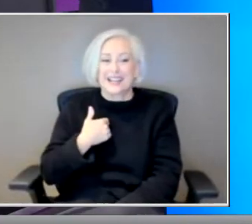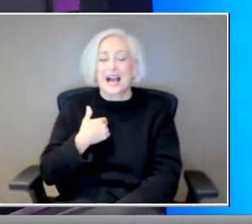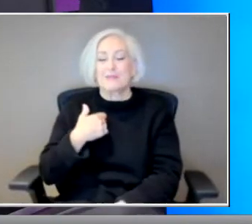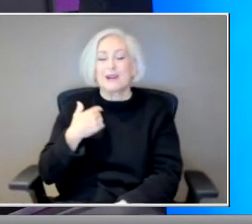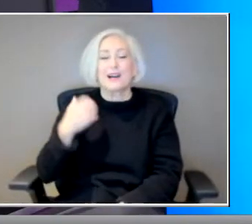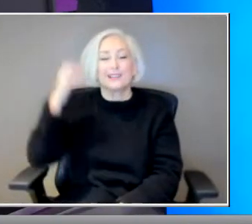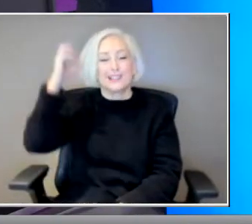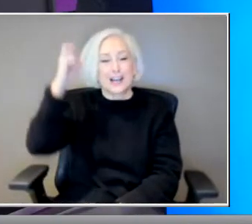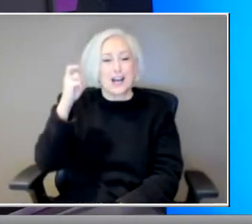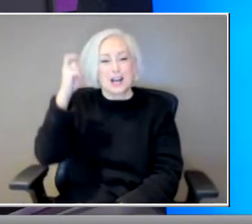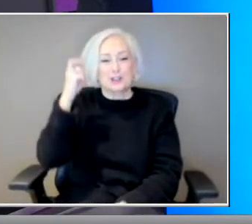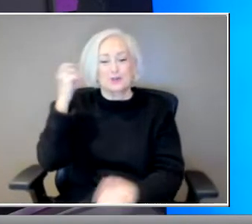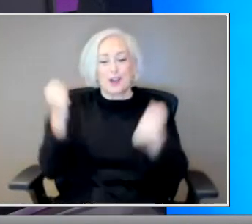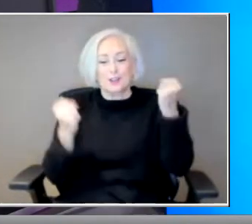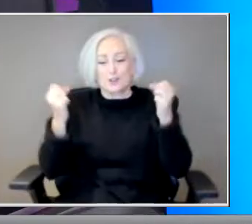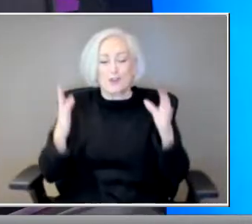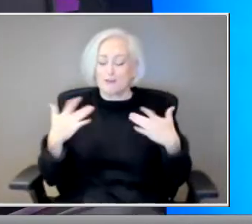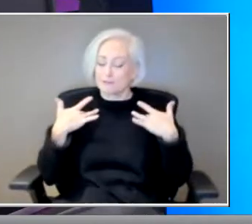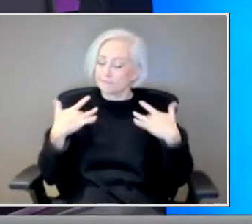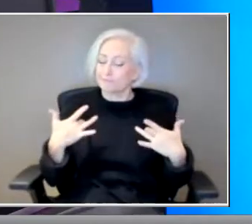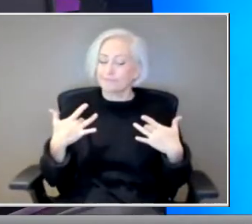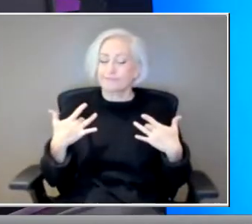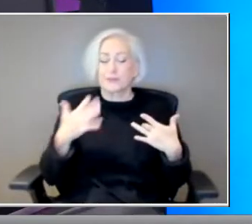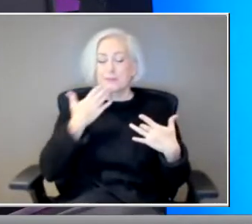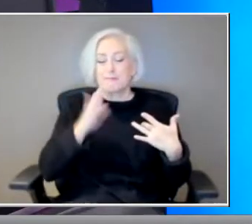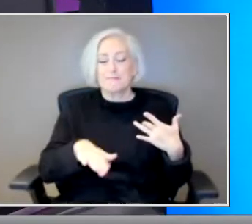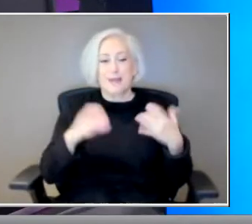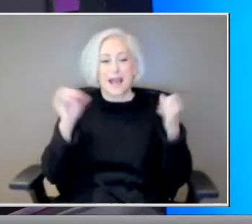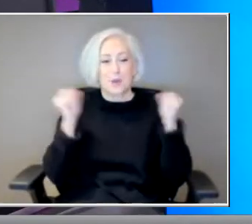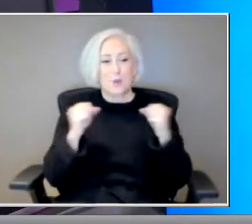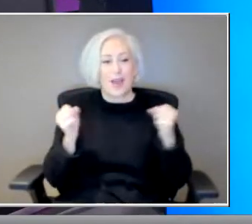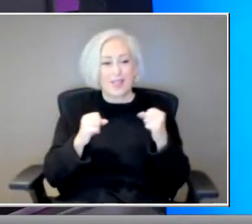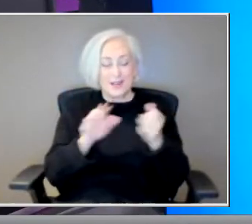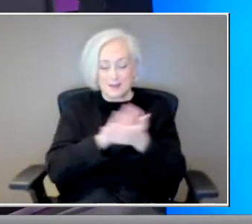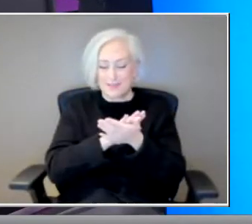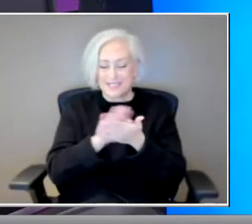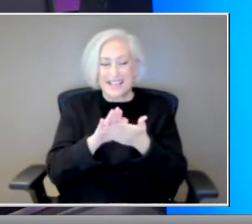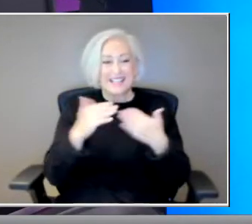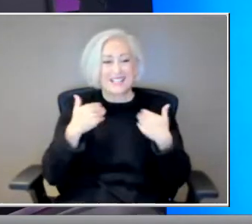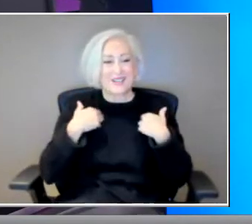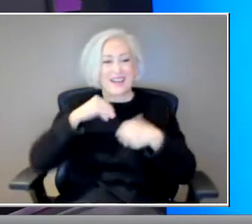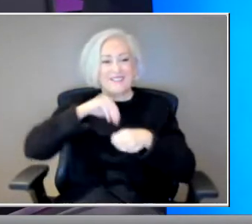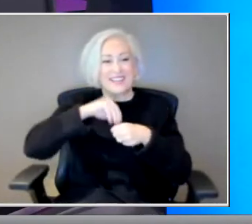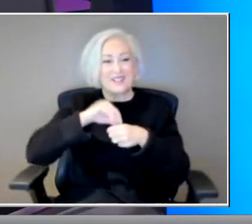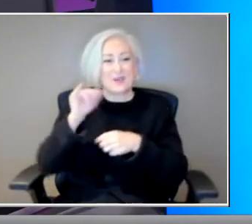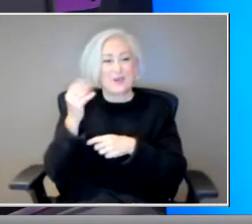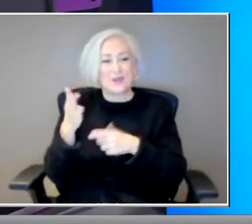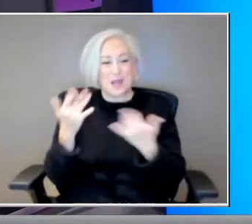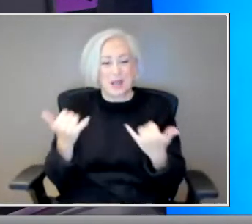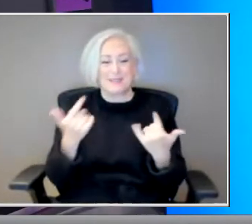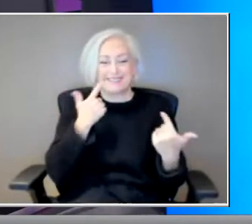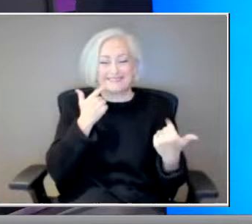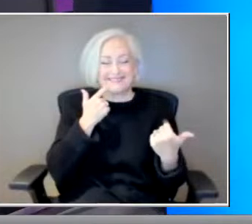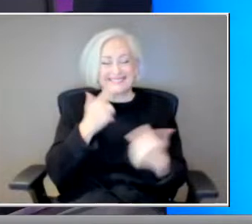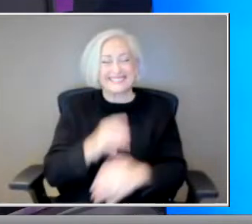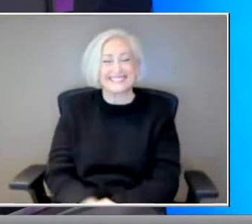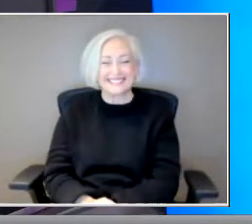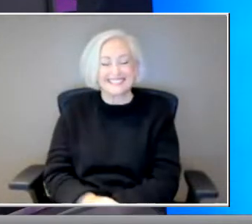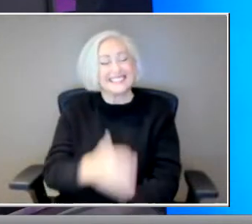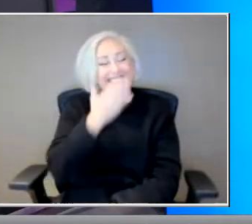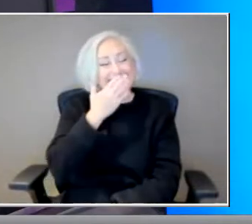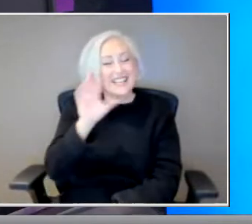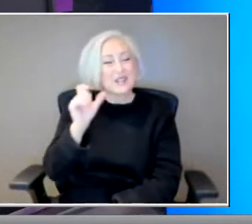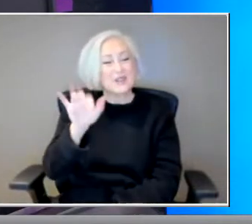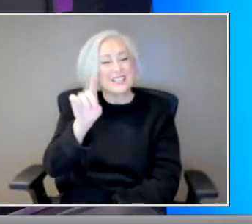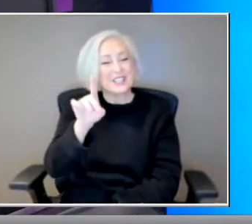weather, so. Nothing's stopping Richard. But it's nice to have an indoor job now, though, I'm telling you that. I bet it is. Thank you, Richard, for sharing